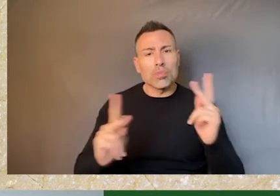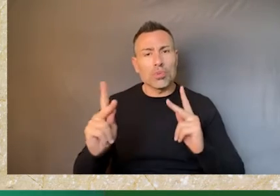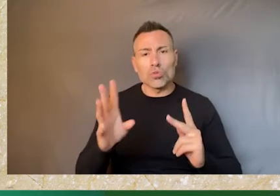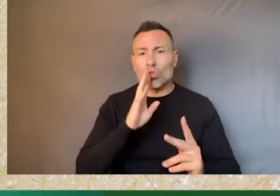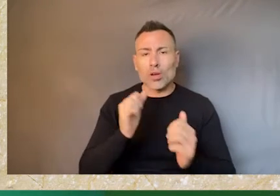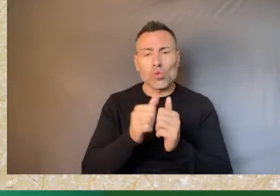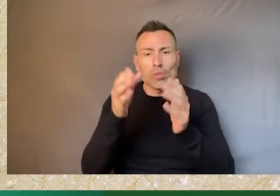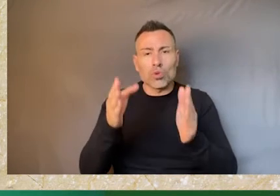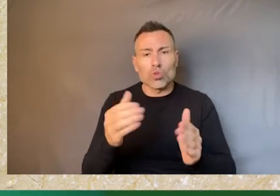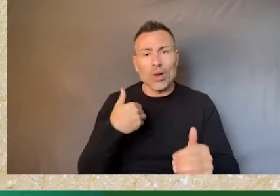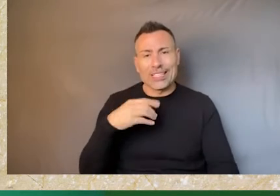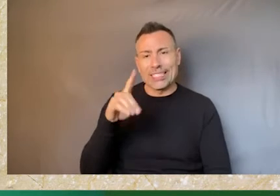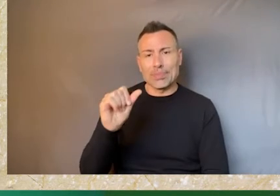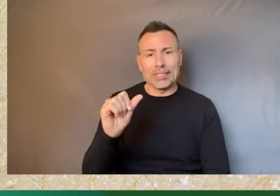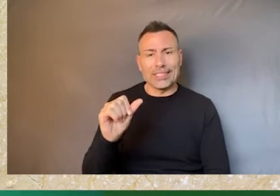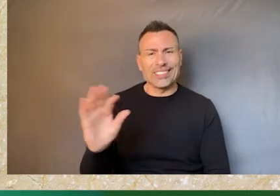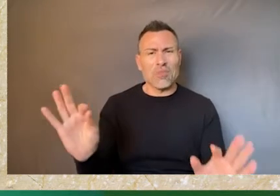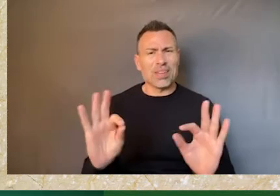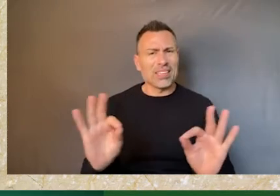deal.